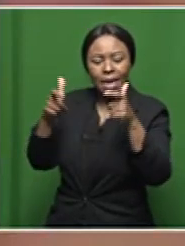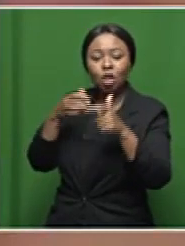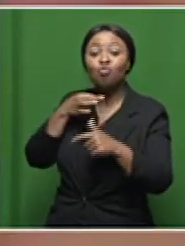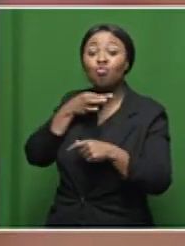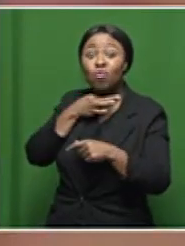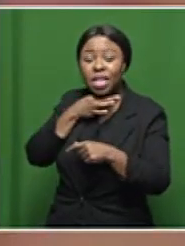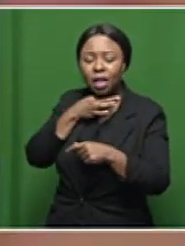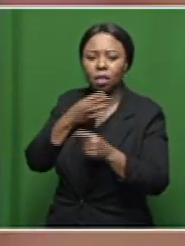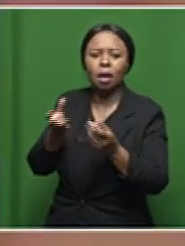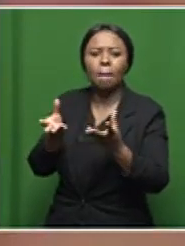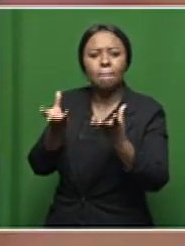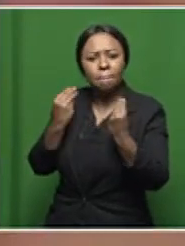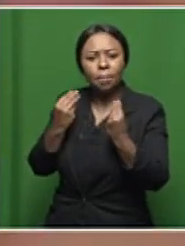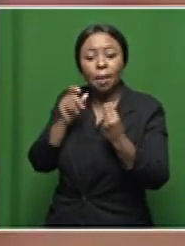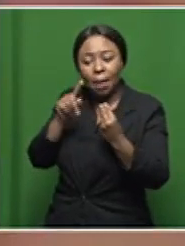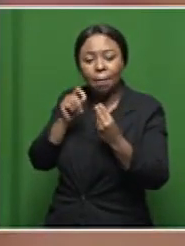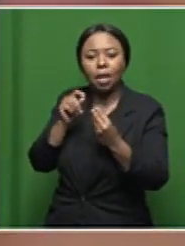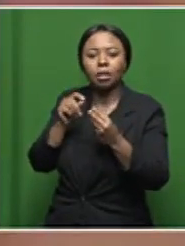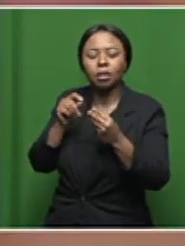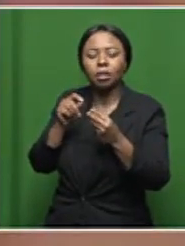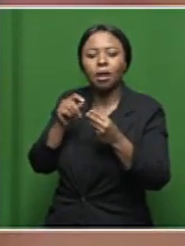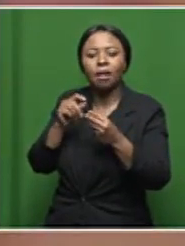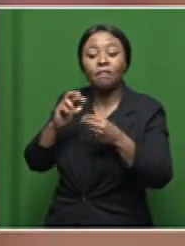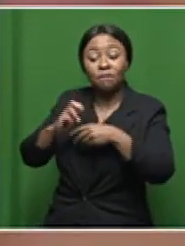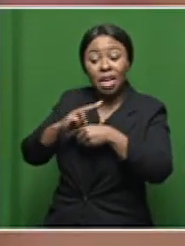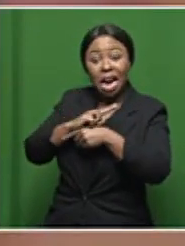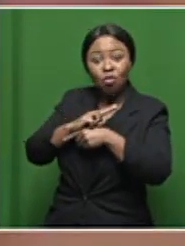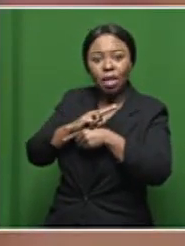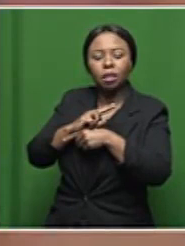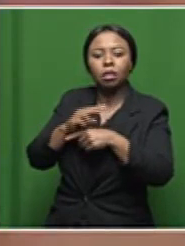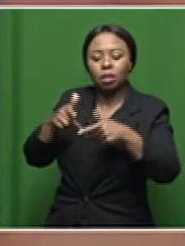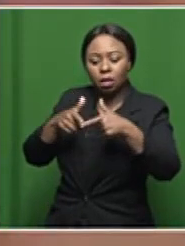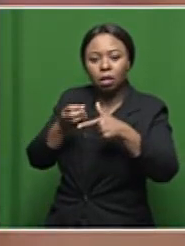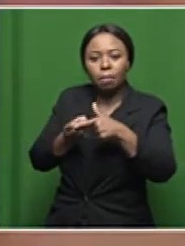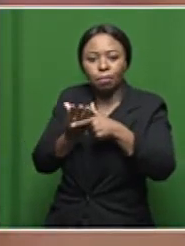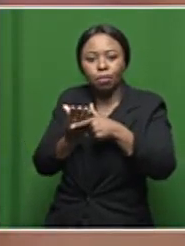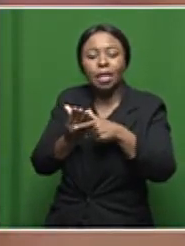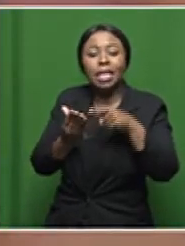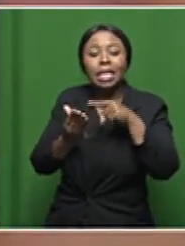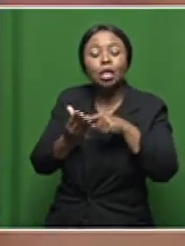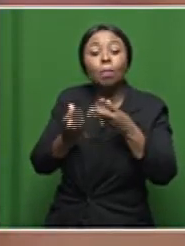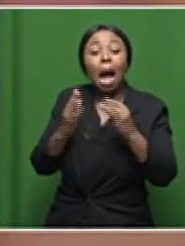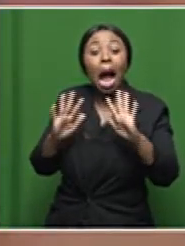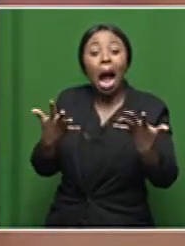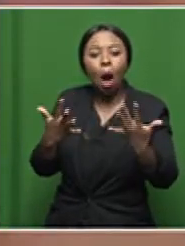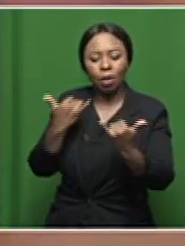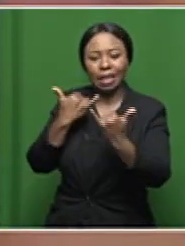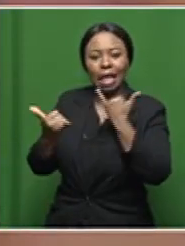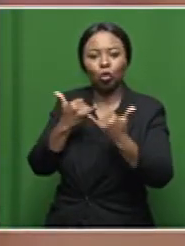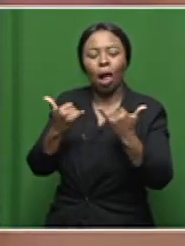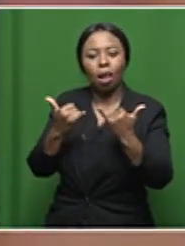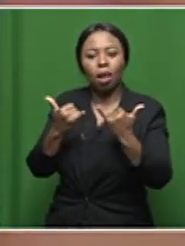is actually acquiring the human papillomavirus. This human papillomavirus is acquired through sexual contact,